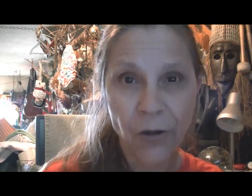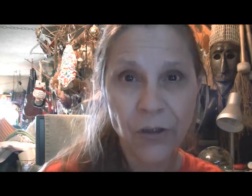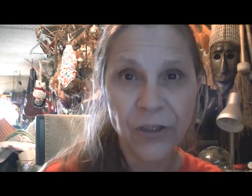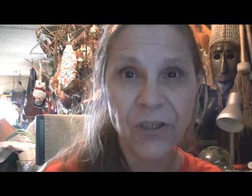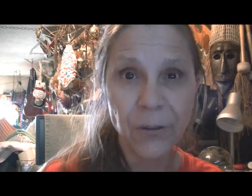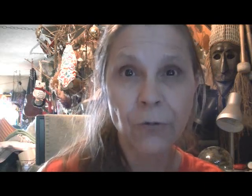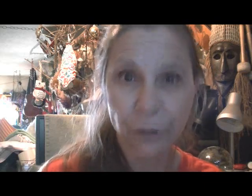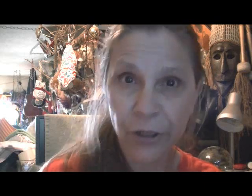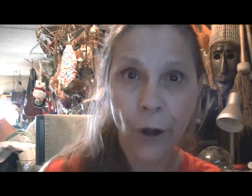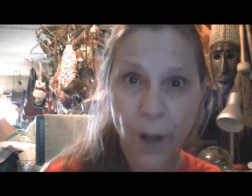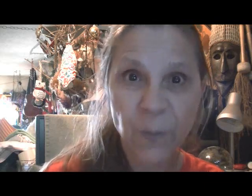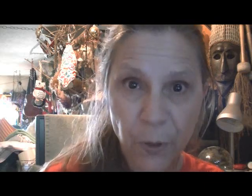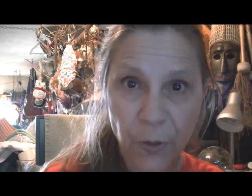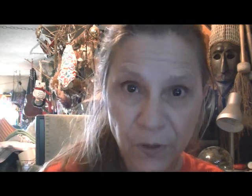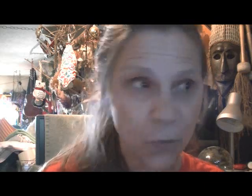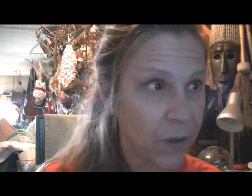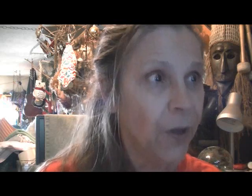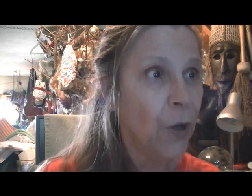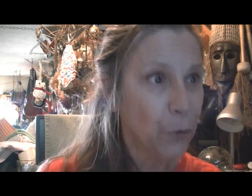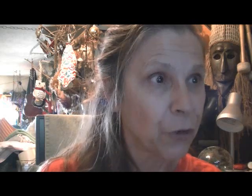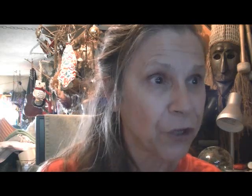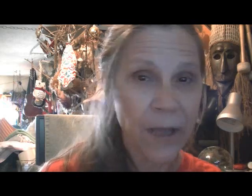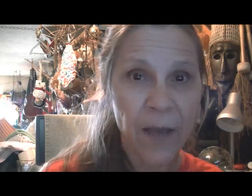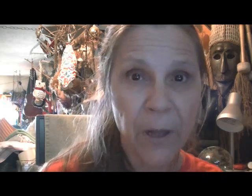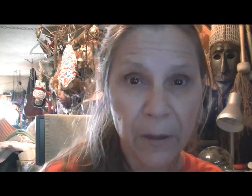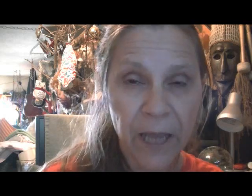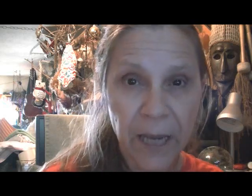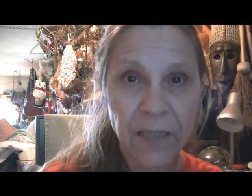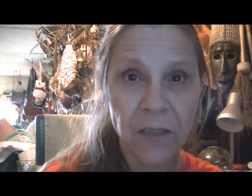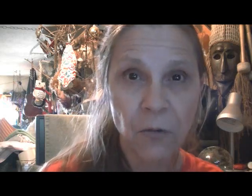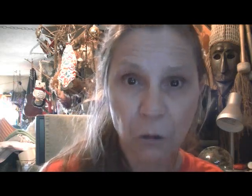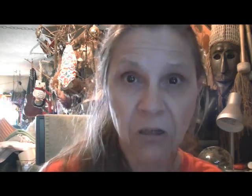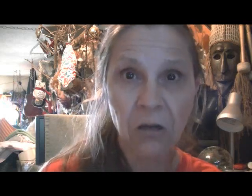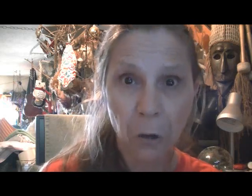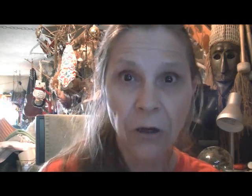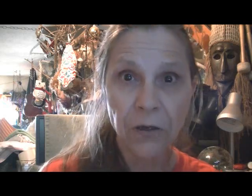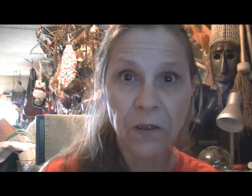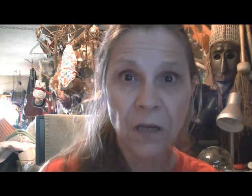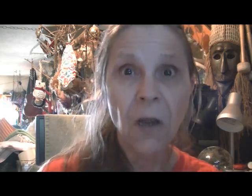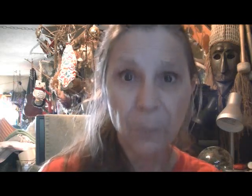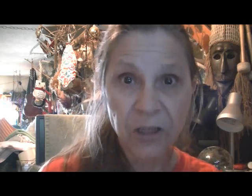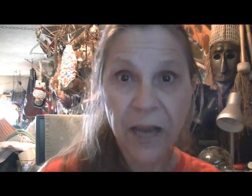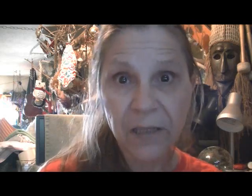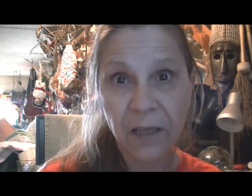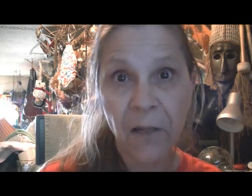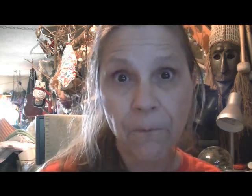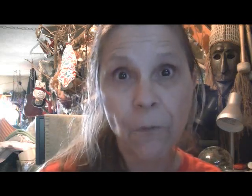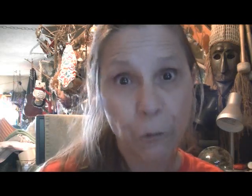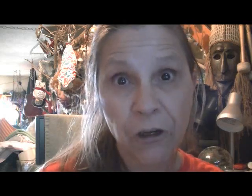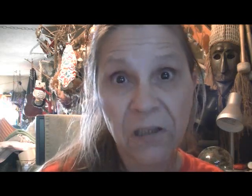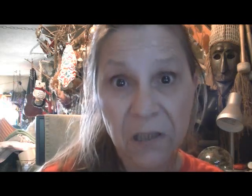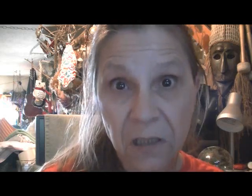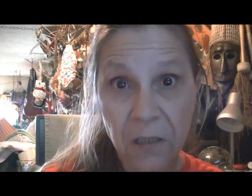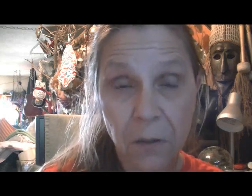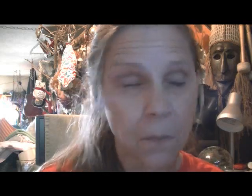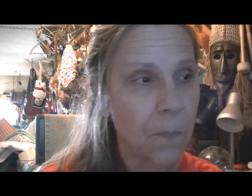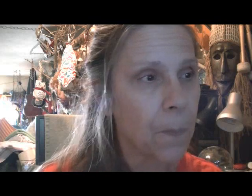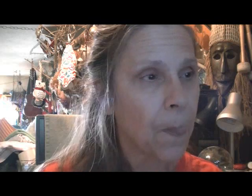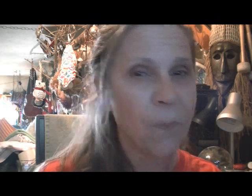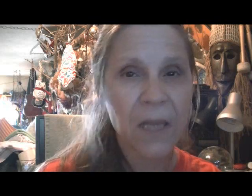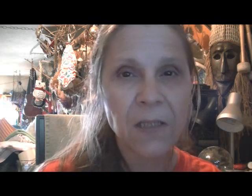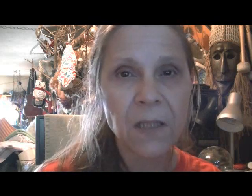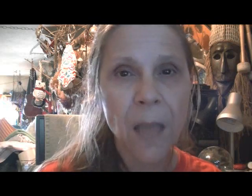crooked doctors and crooked hospitals with crooked MLAs and crooked lawyers protecting that crooked